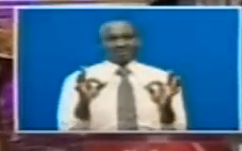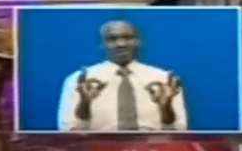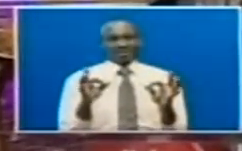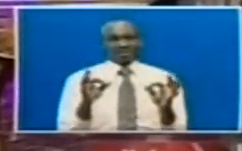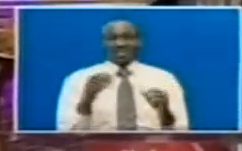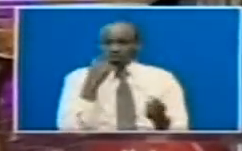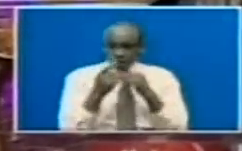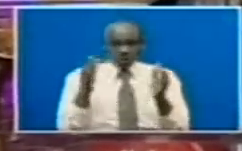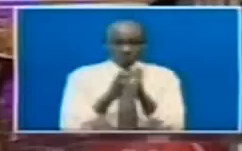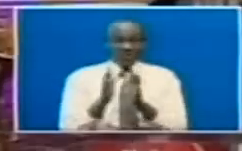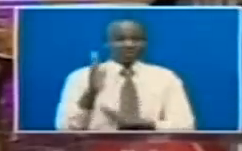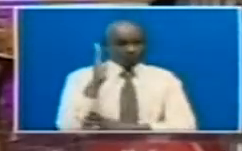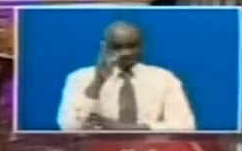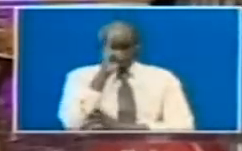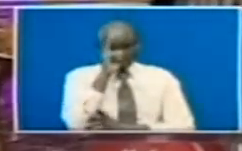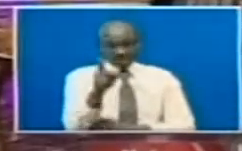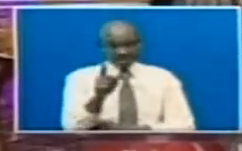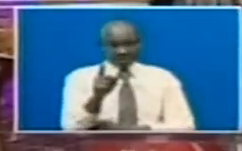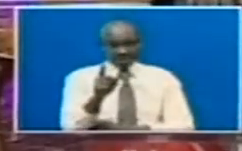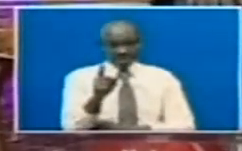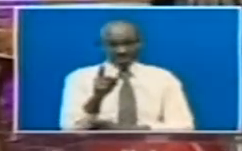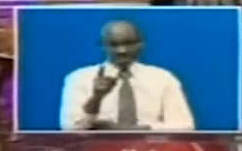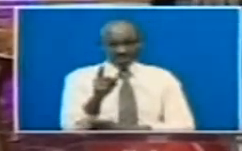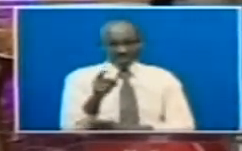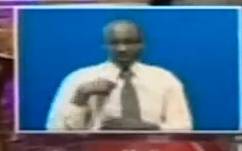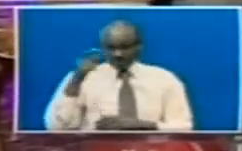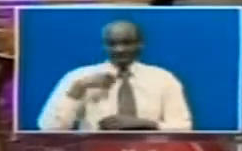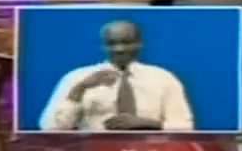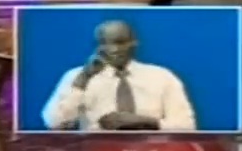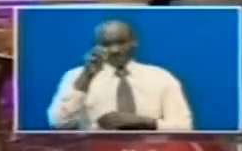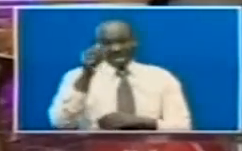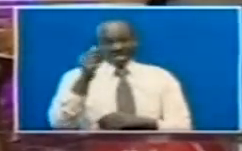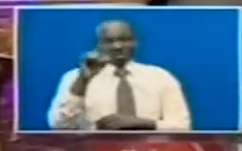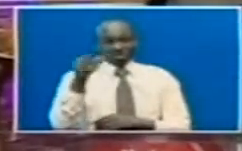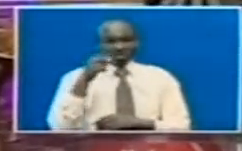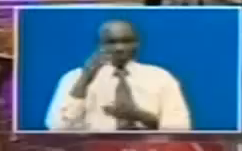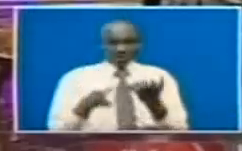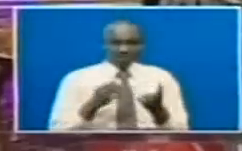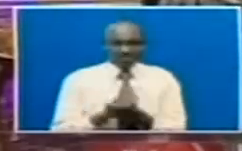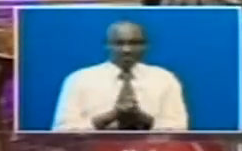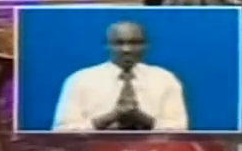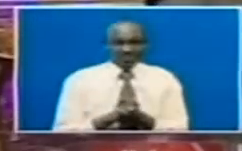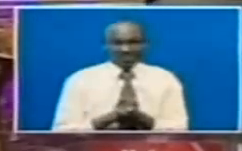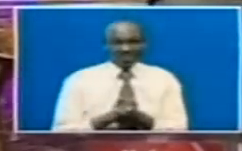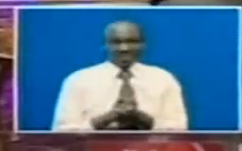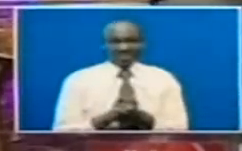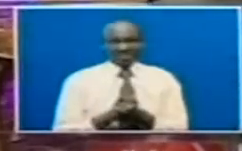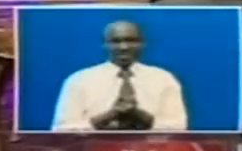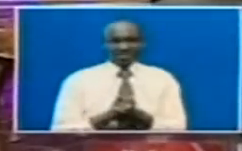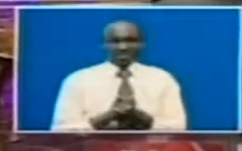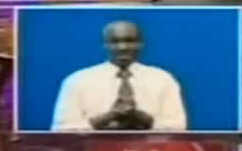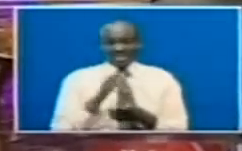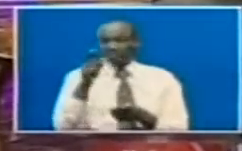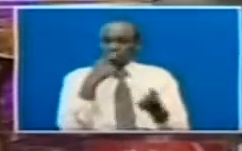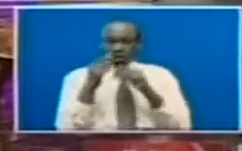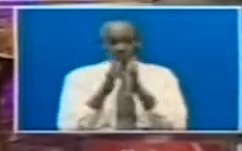Akeria na mbuthi gari Wamukabute ni wakameja Mngenda zina yondi aga But those are Akeria